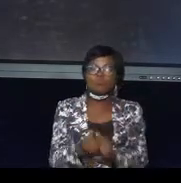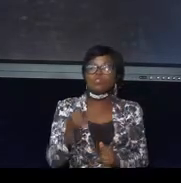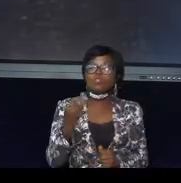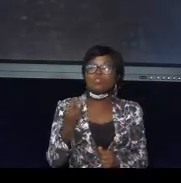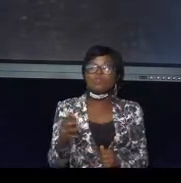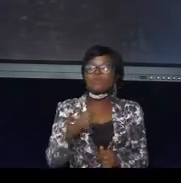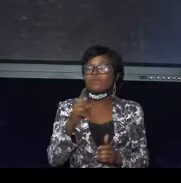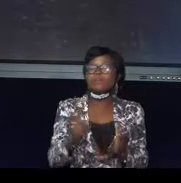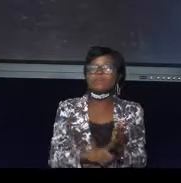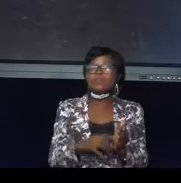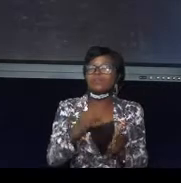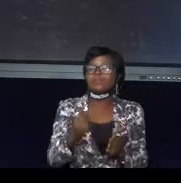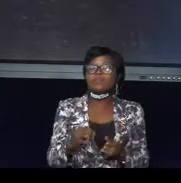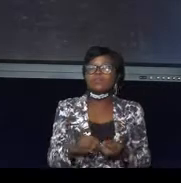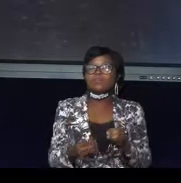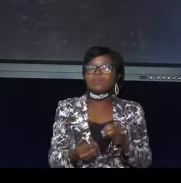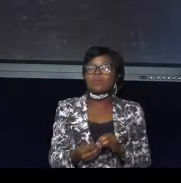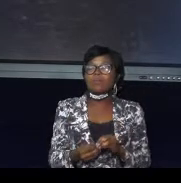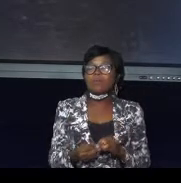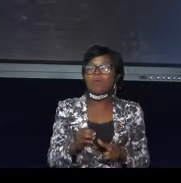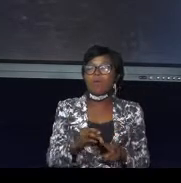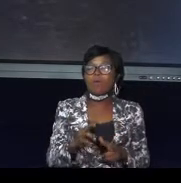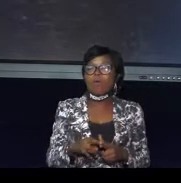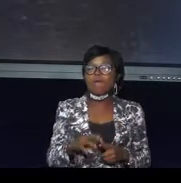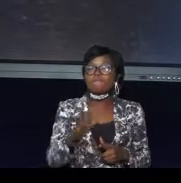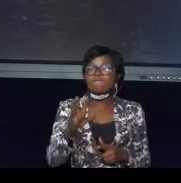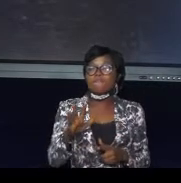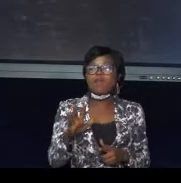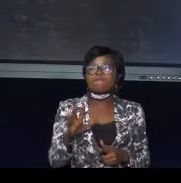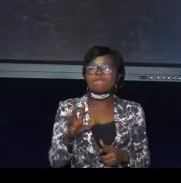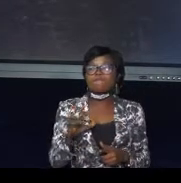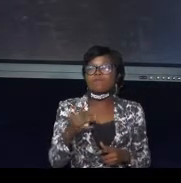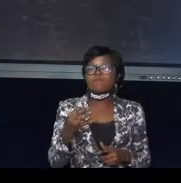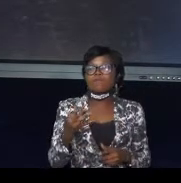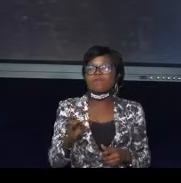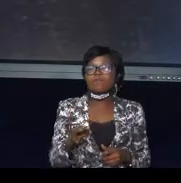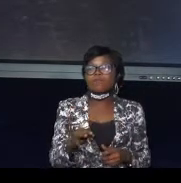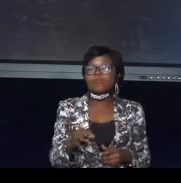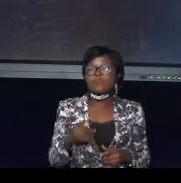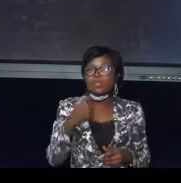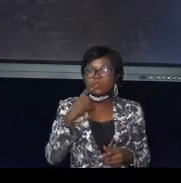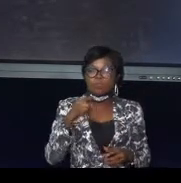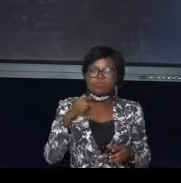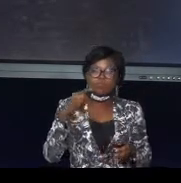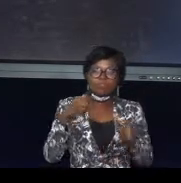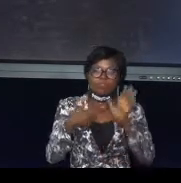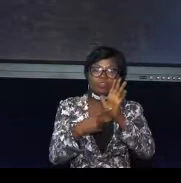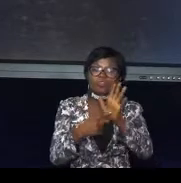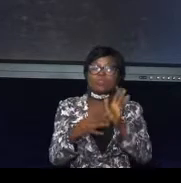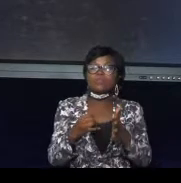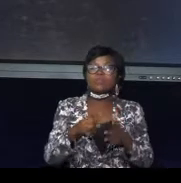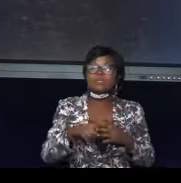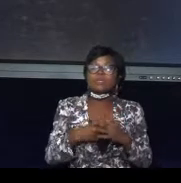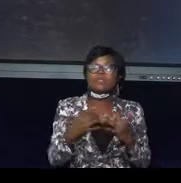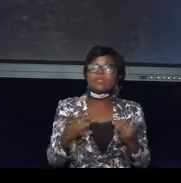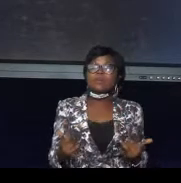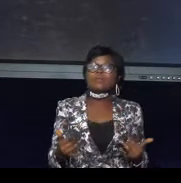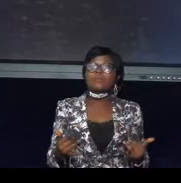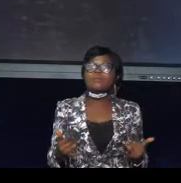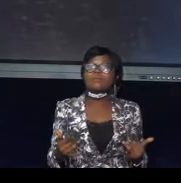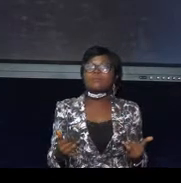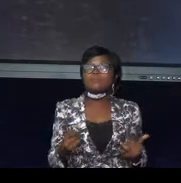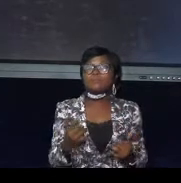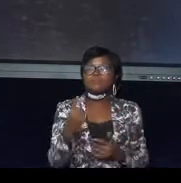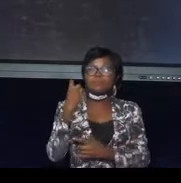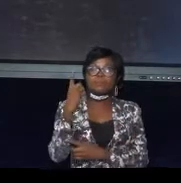which of these numbers is 2 a factor of, or 5 a factor of, or both of them are a factor of. You have to indicate. You have 10 seconds. Begin